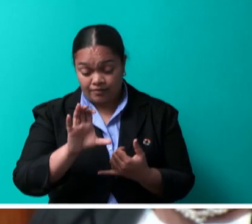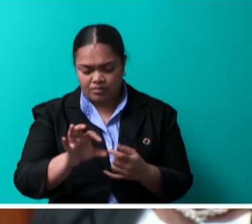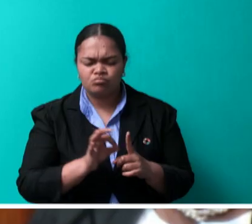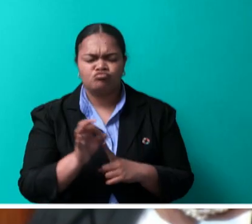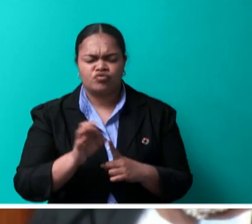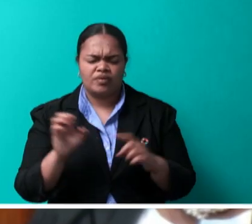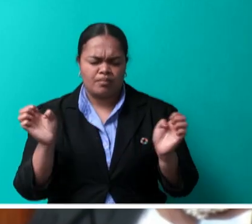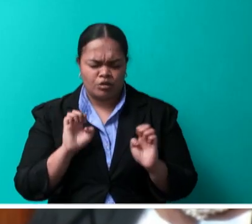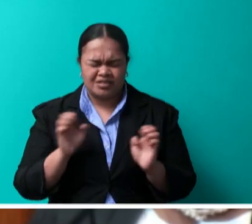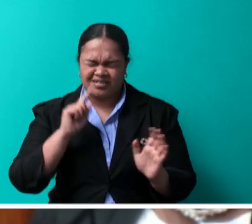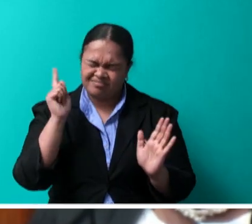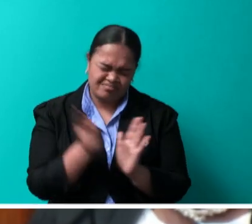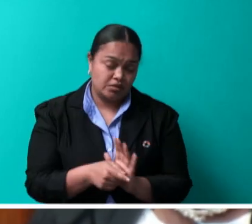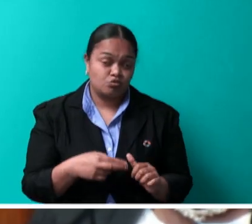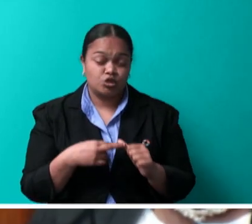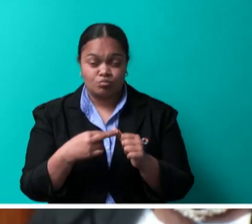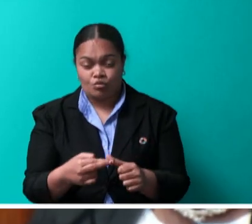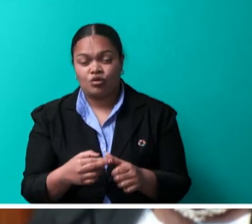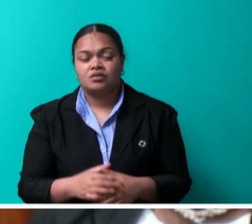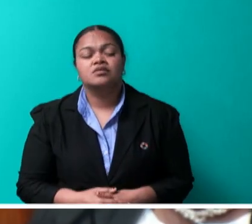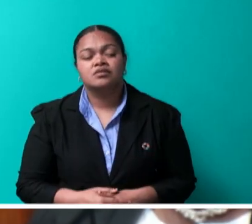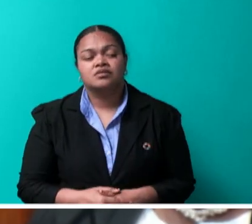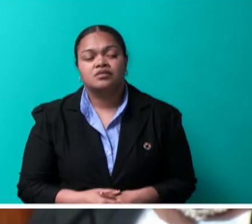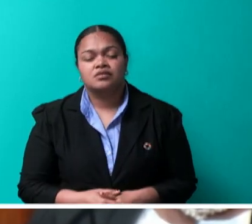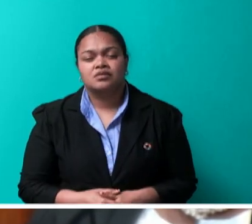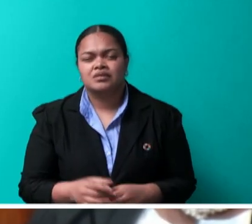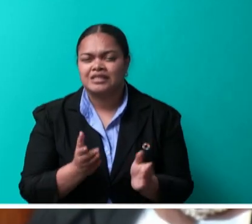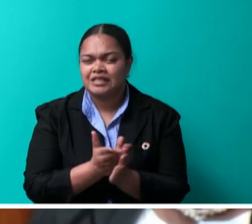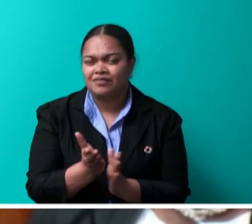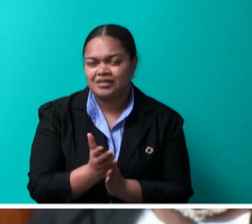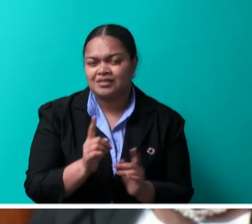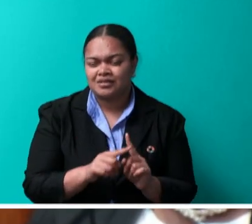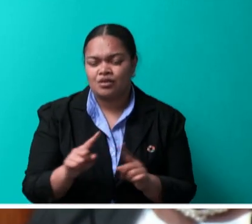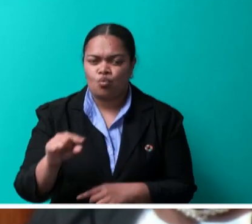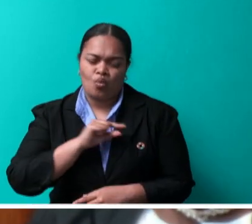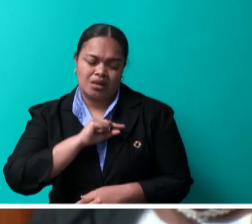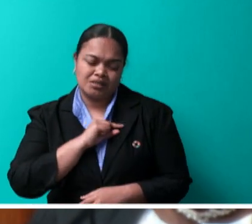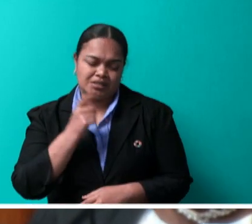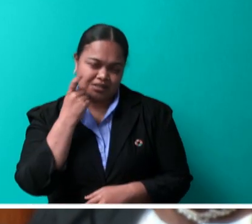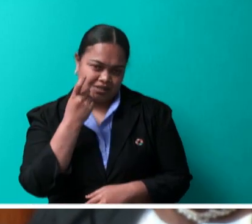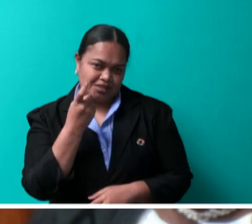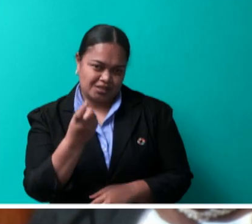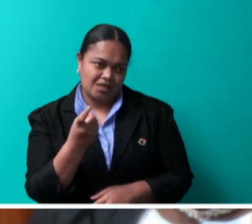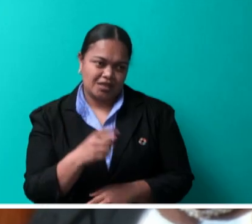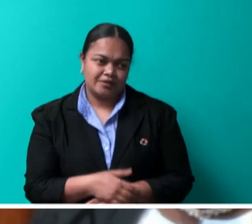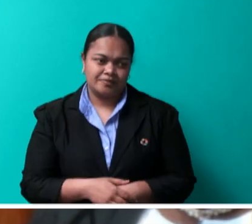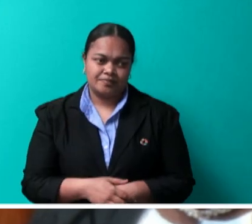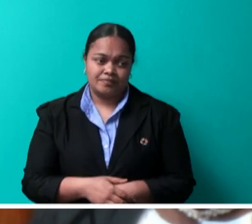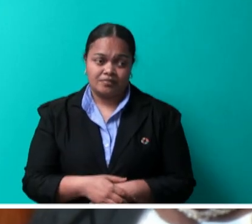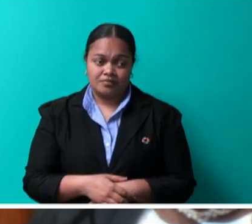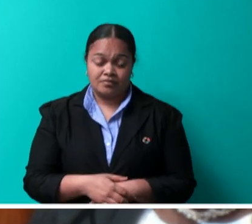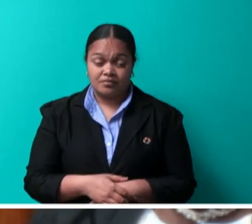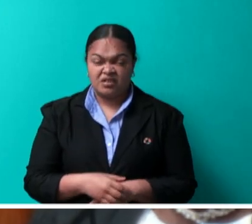emergency response, patient flow, specialist services, and the quality of care. Funding also continues